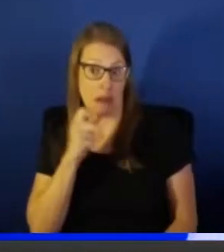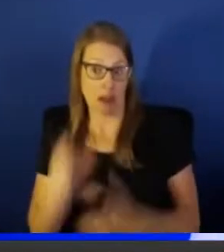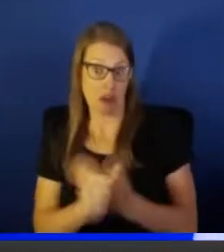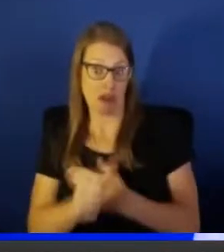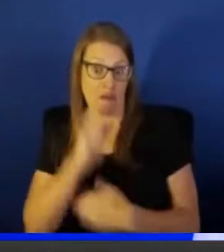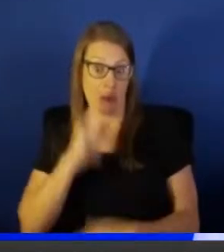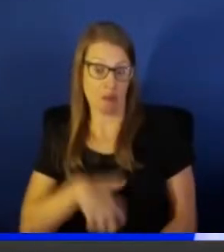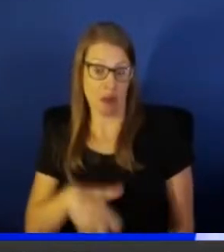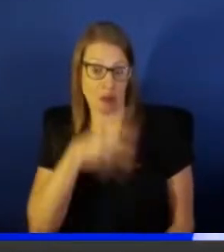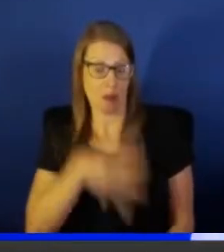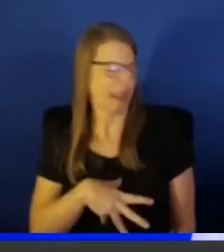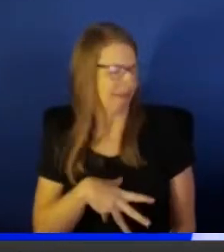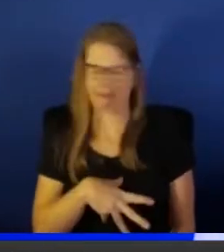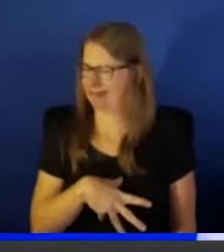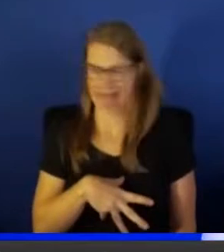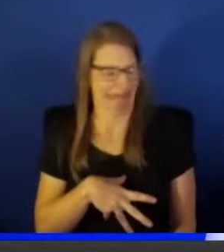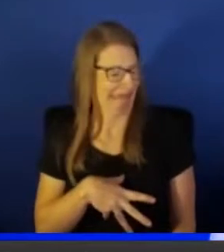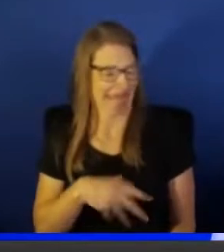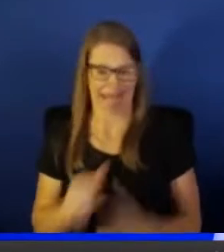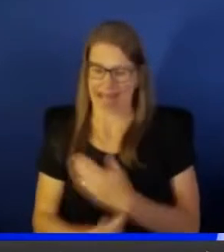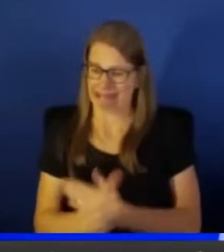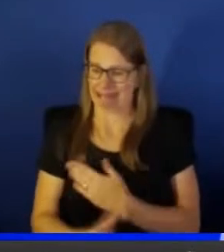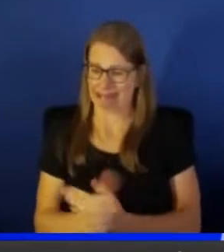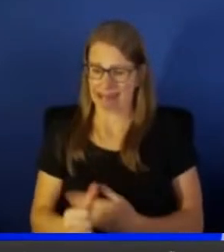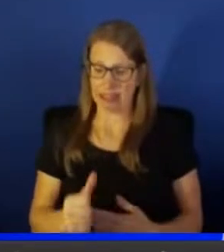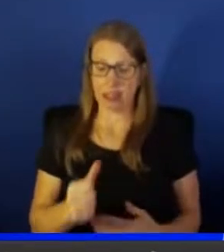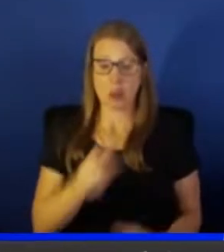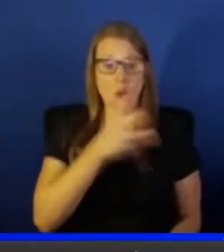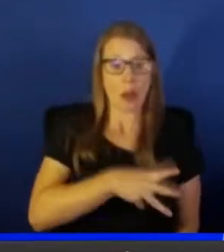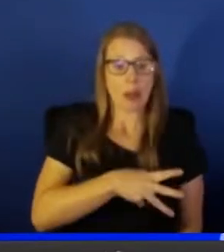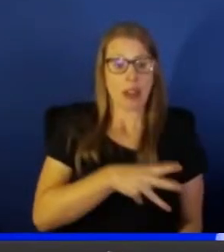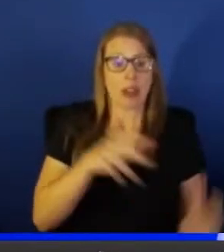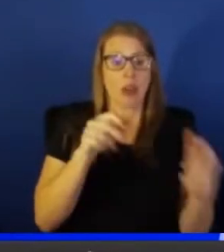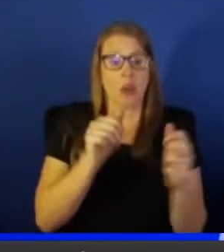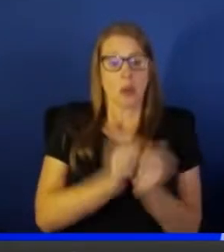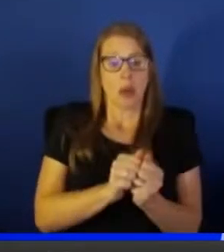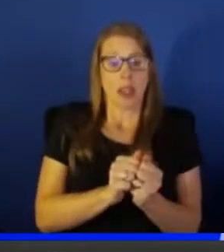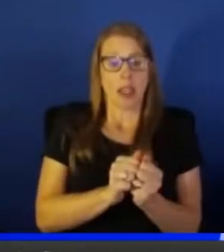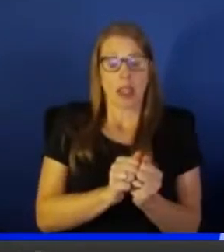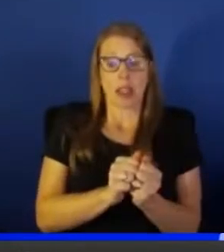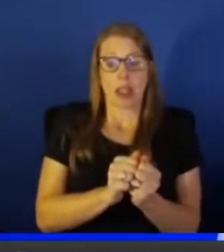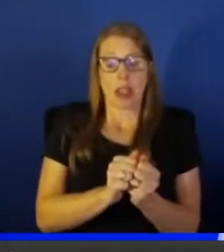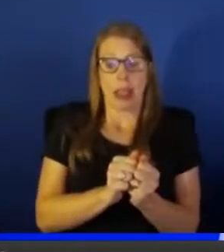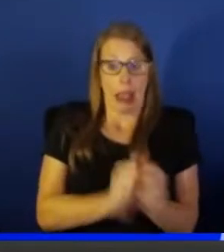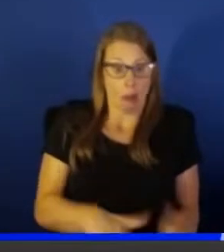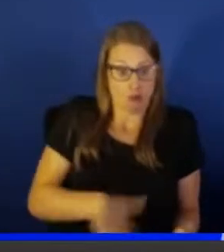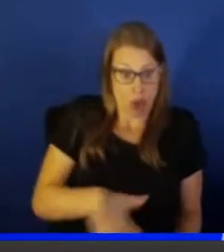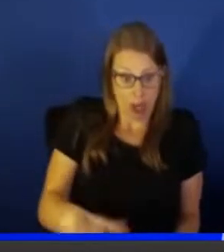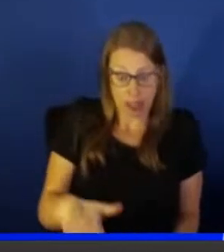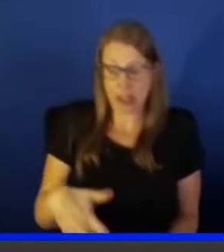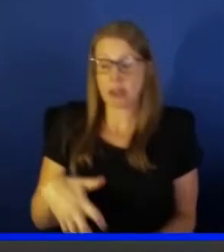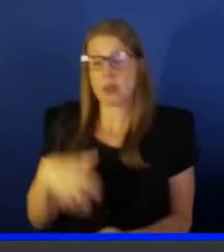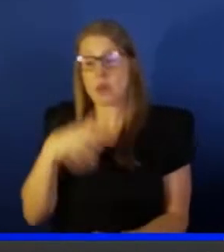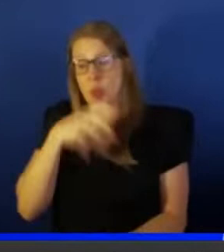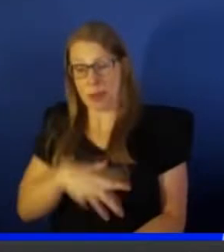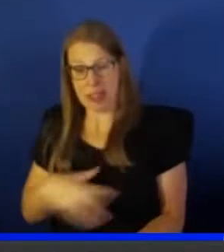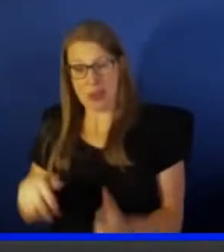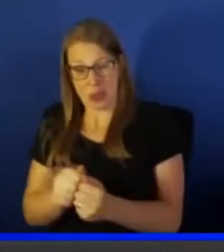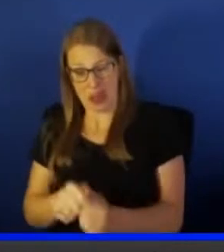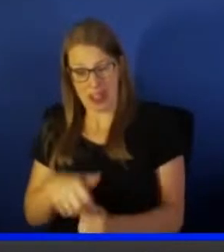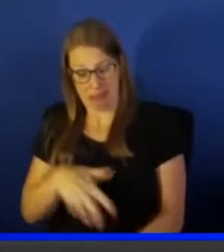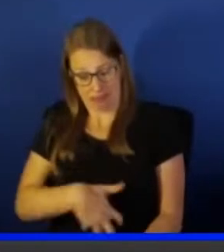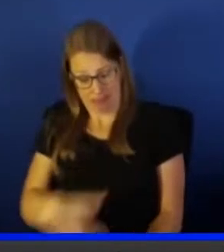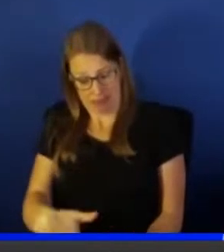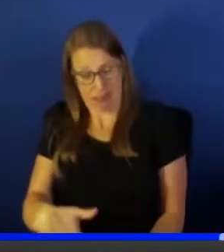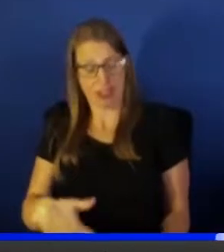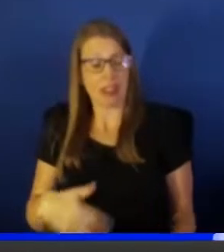that pregnant women compared to non-pregnant women do have higher risk of adverse outcomes for both them and baby. There was also a recently published